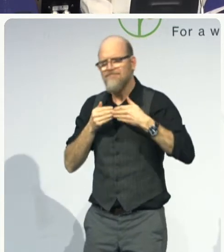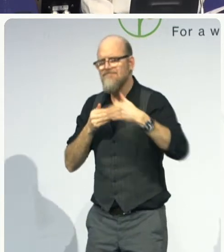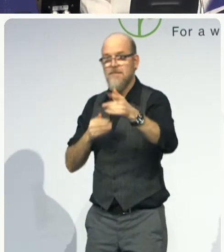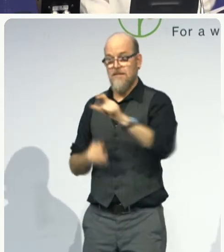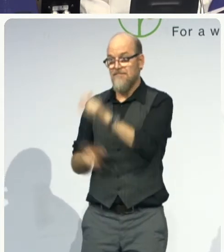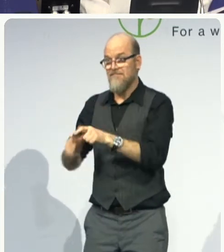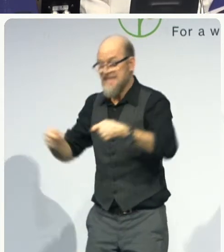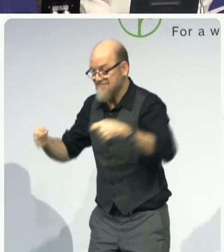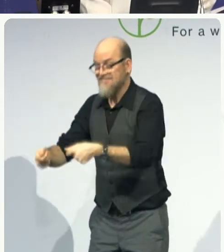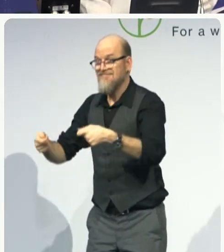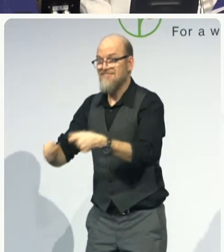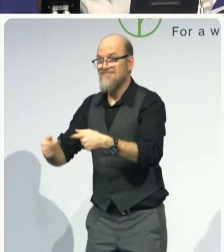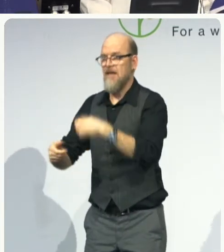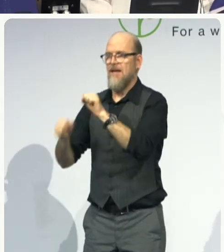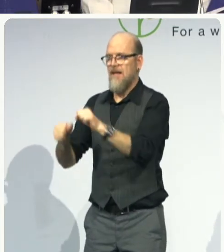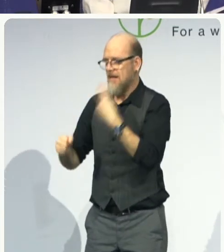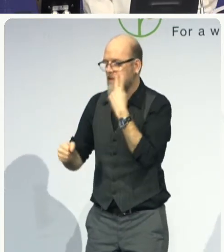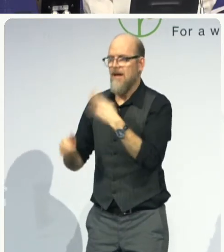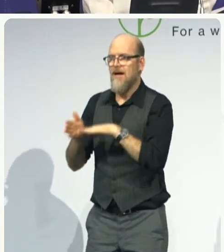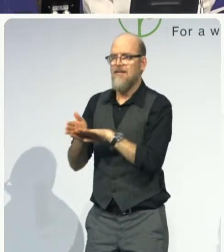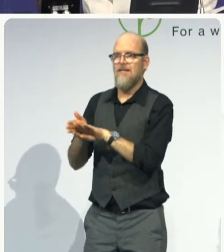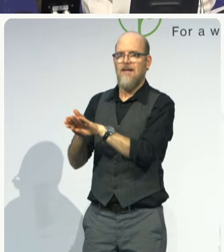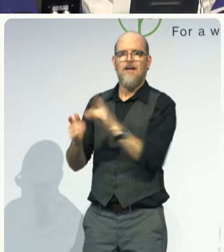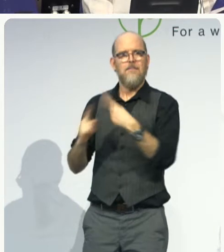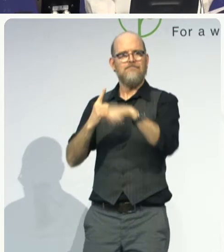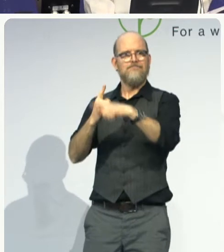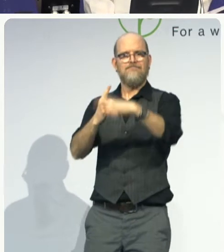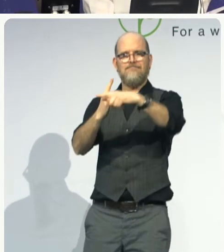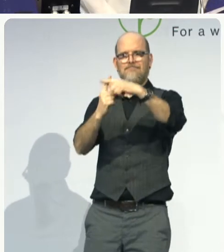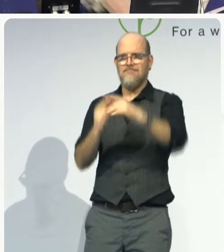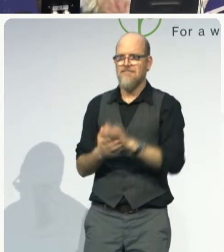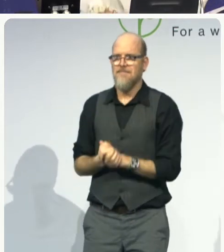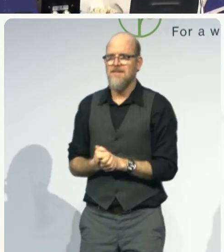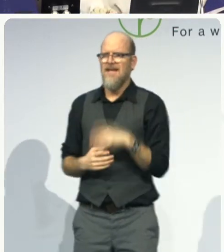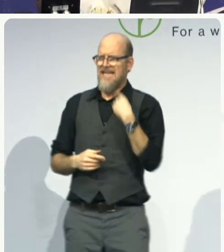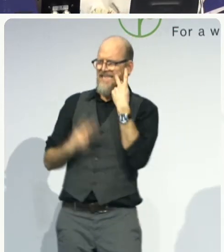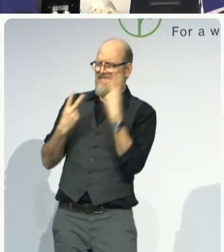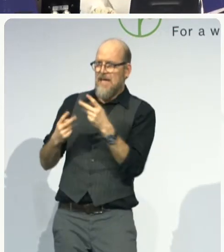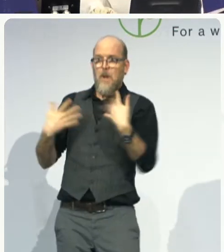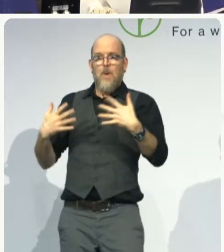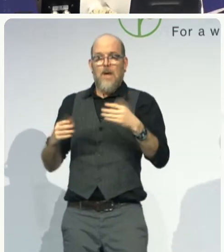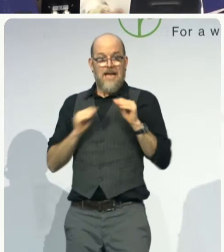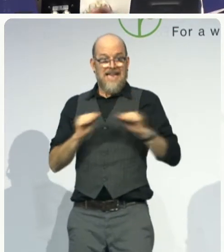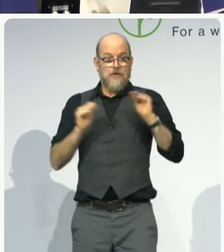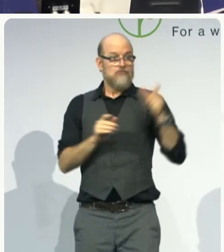Unfortunately, while there are wonderful community educators in our community, many are still resistant to change.